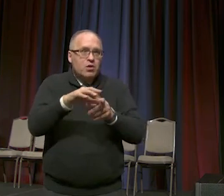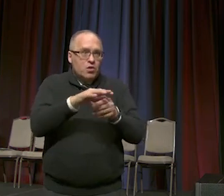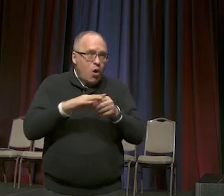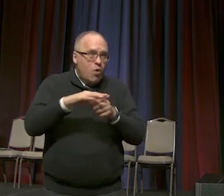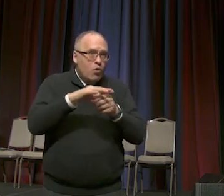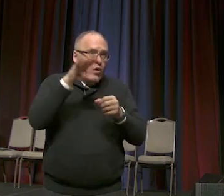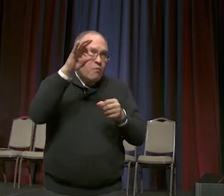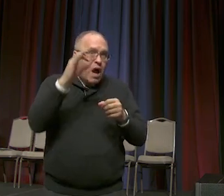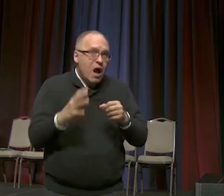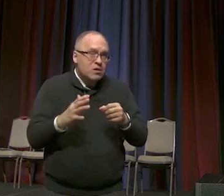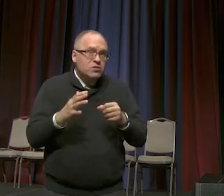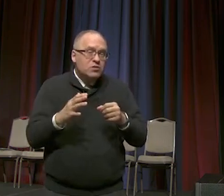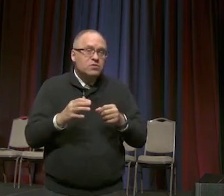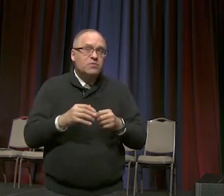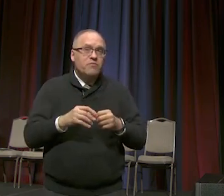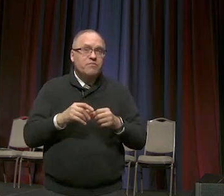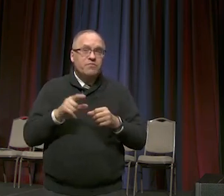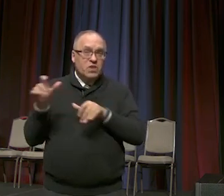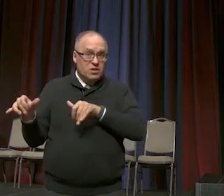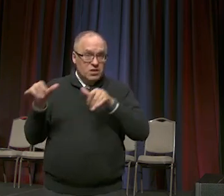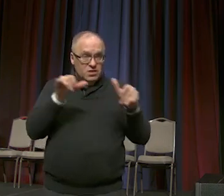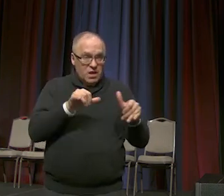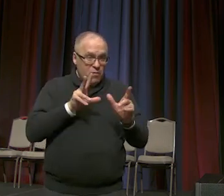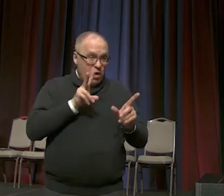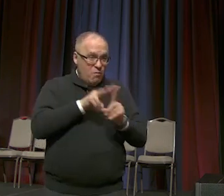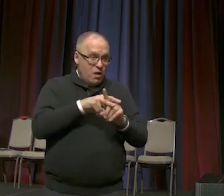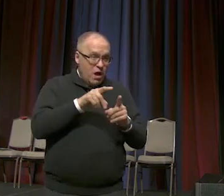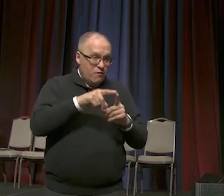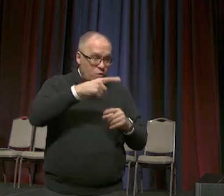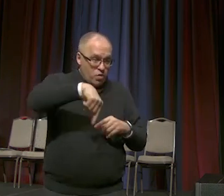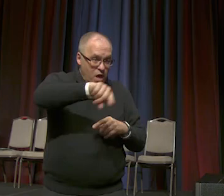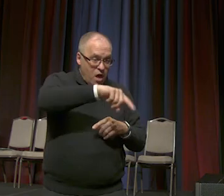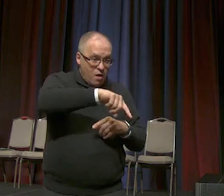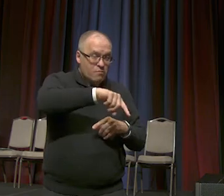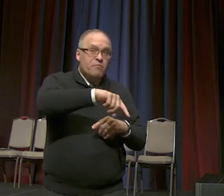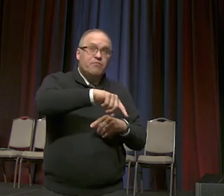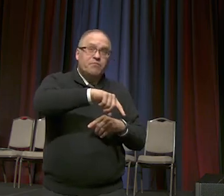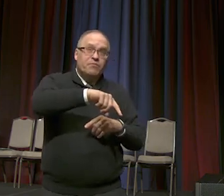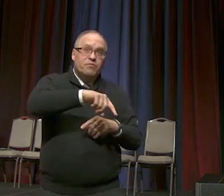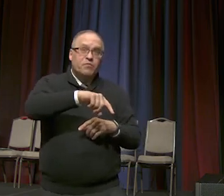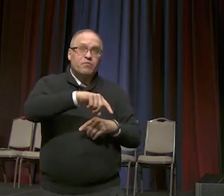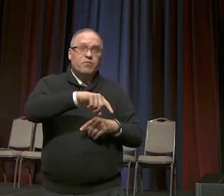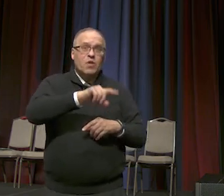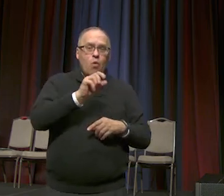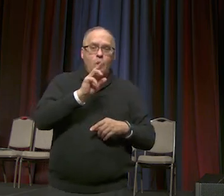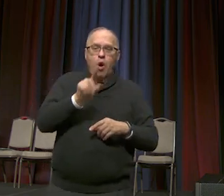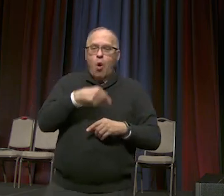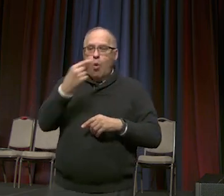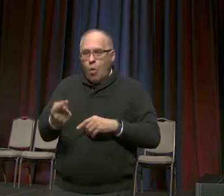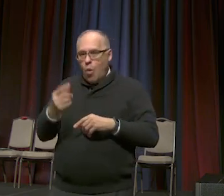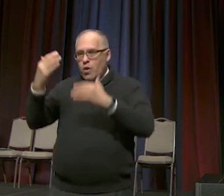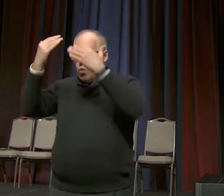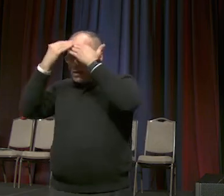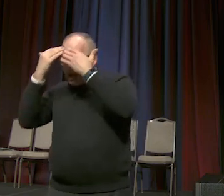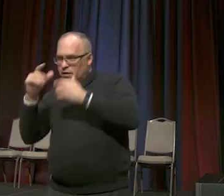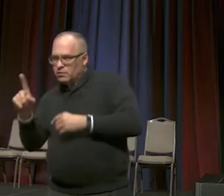the same incentivization work for local pastors or only for those other orders?